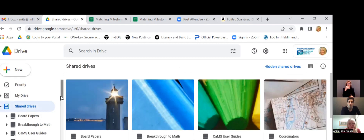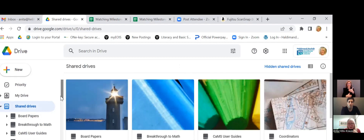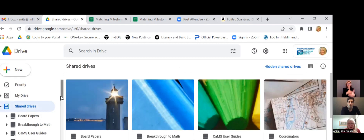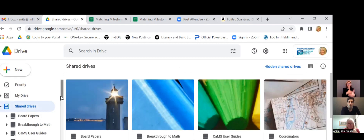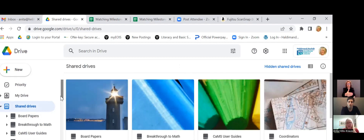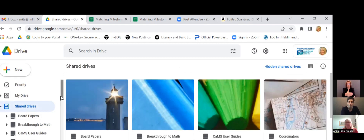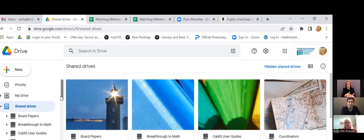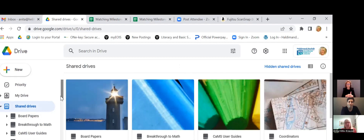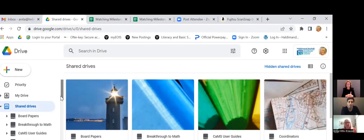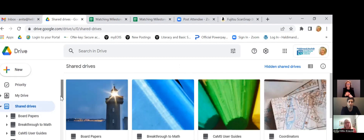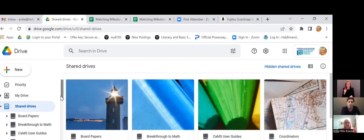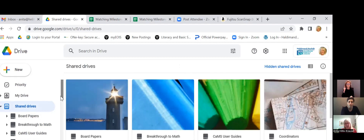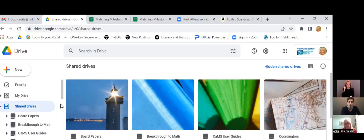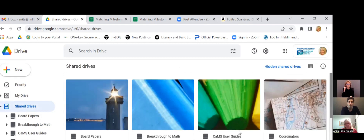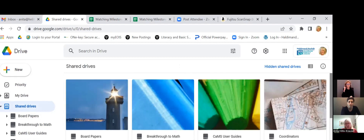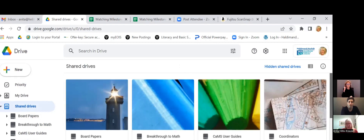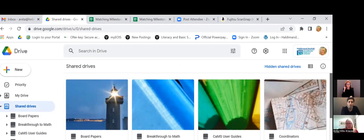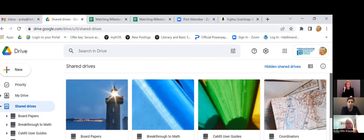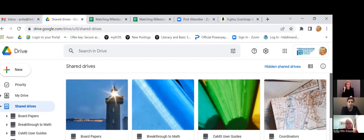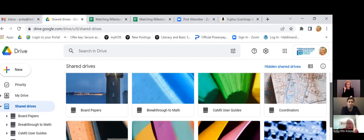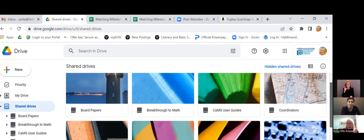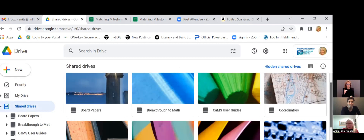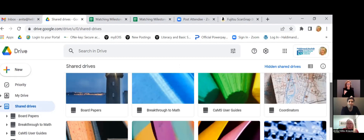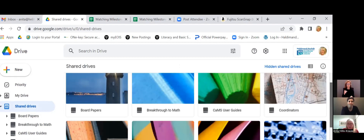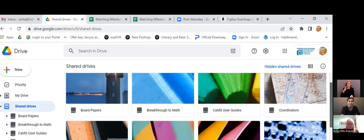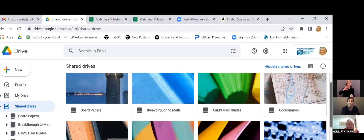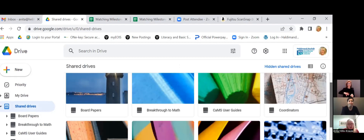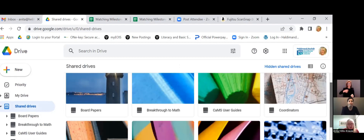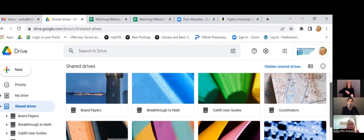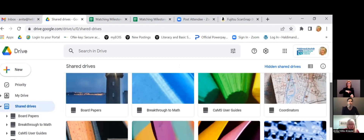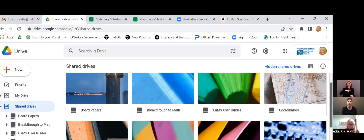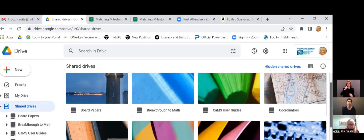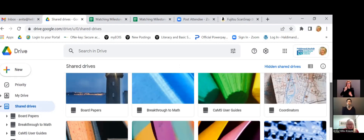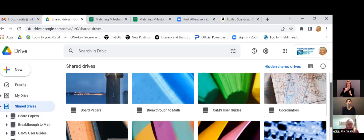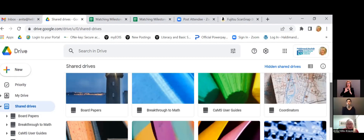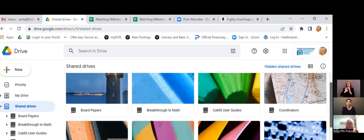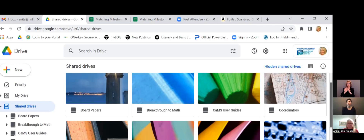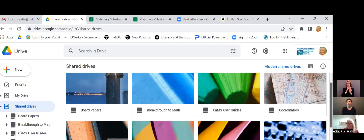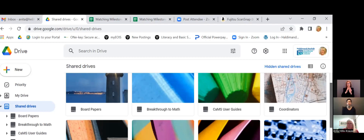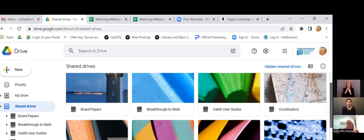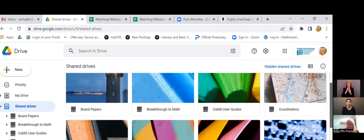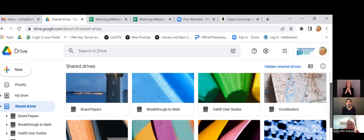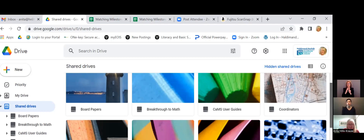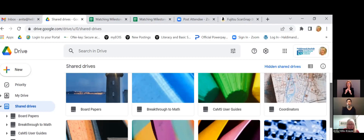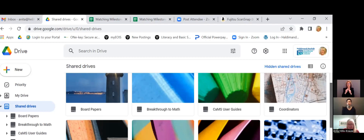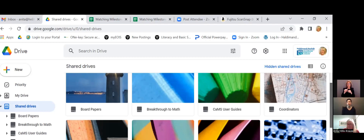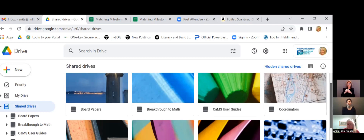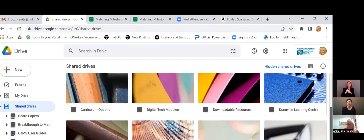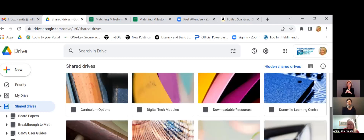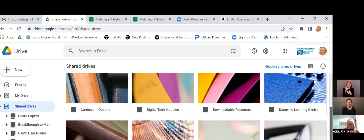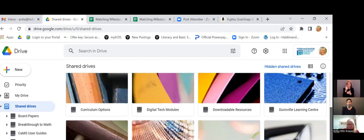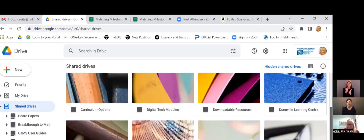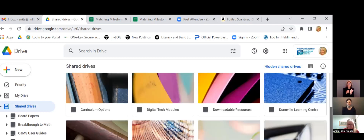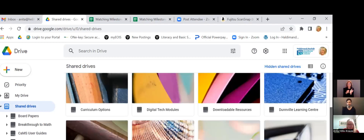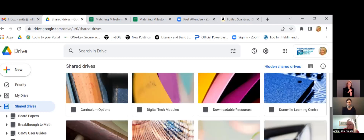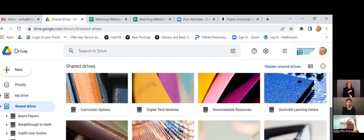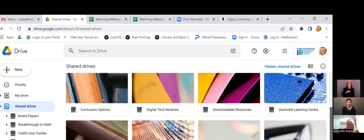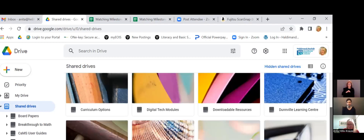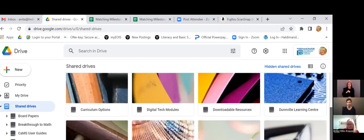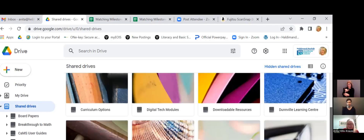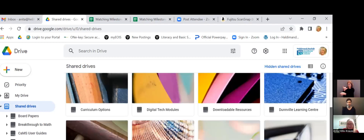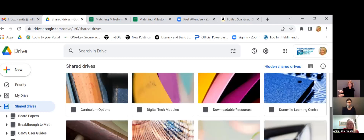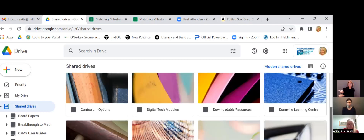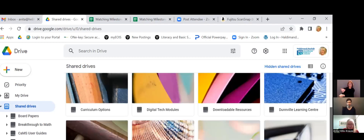do everything virtually. So we've trained a couple of our staff completely